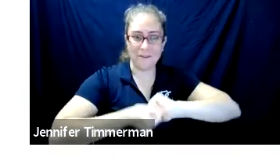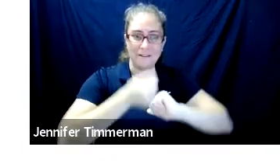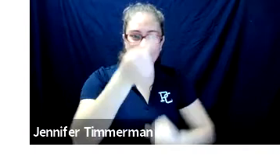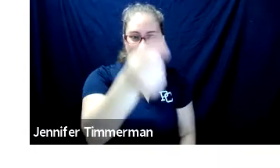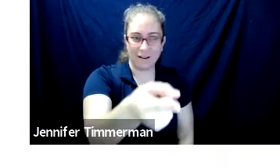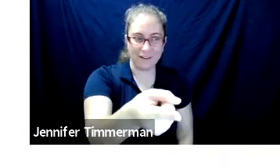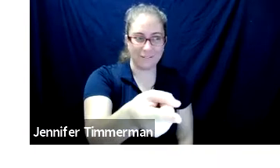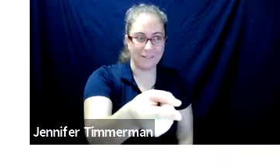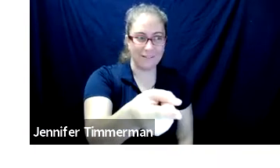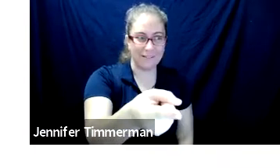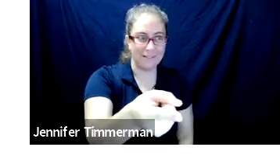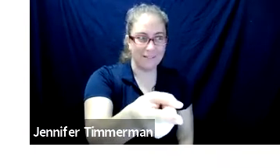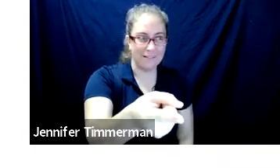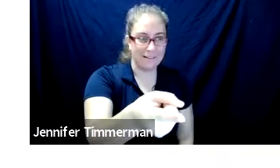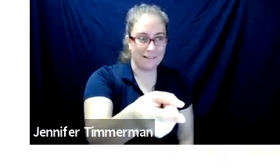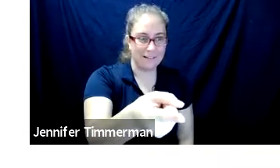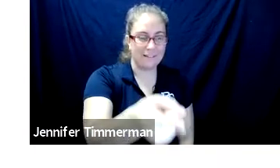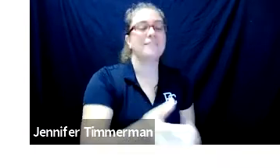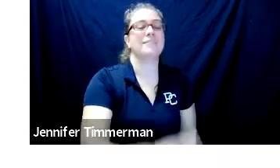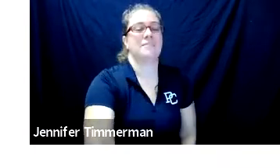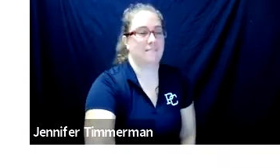How are you?